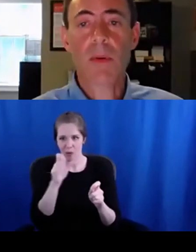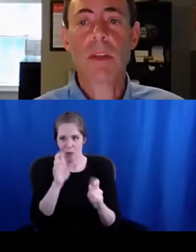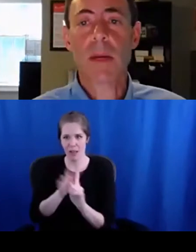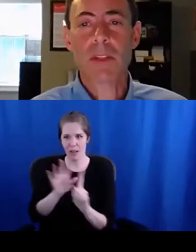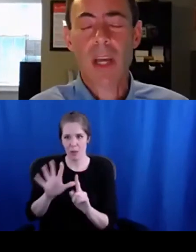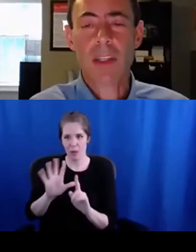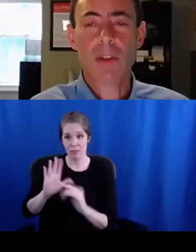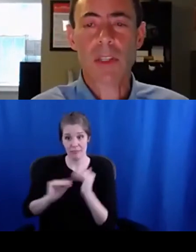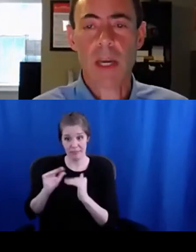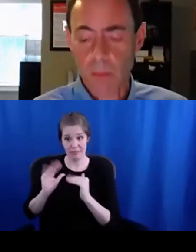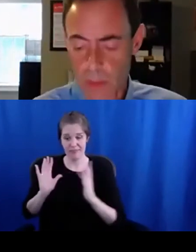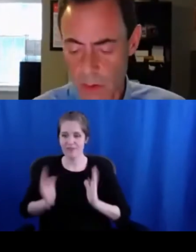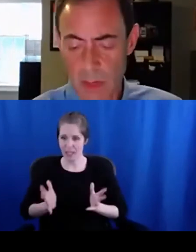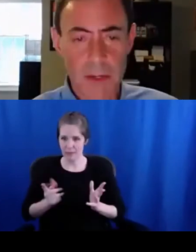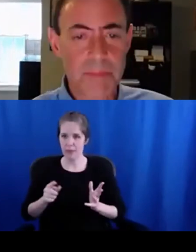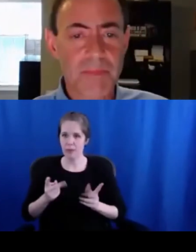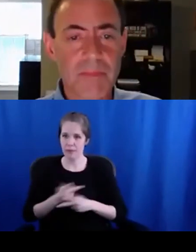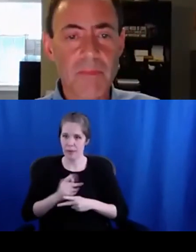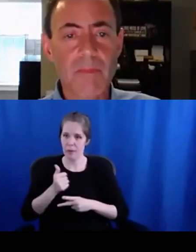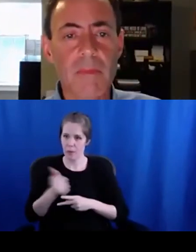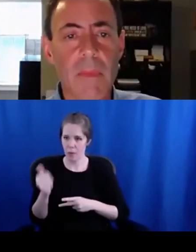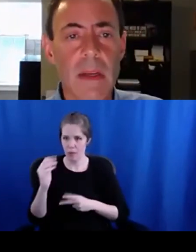your own assumptions and come up with your own model.